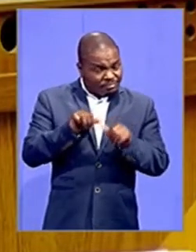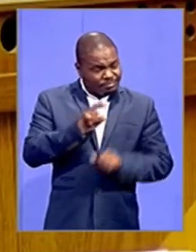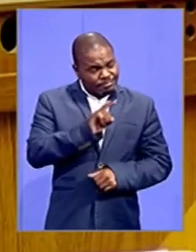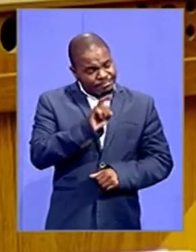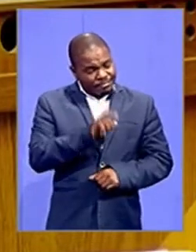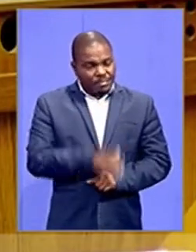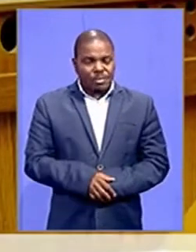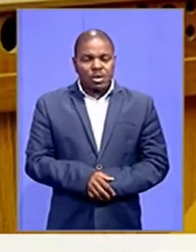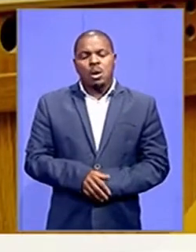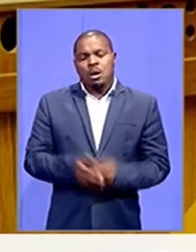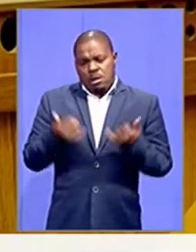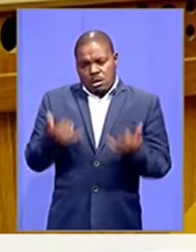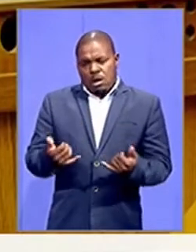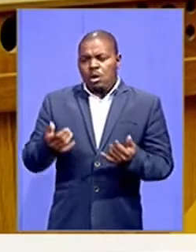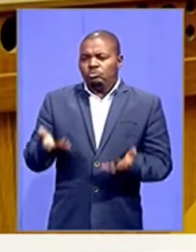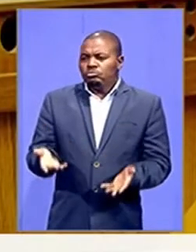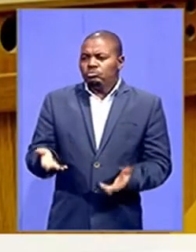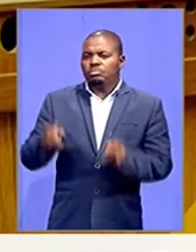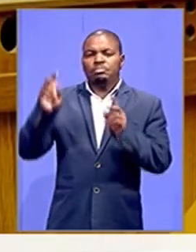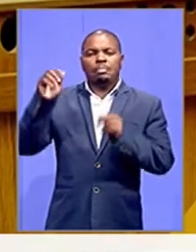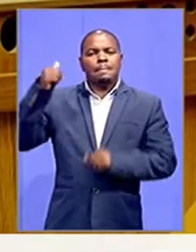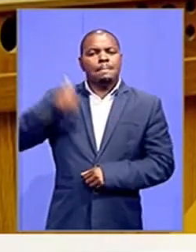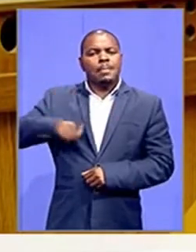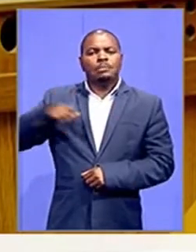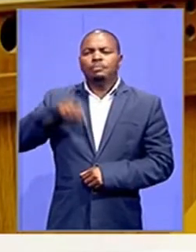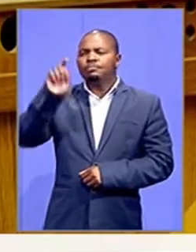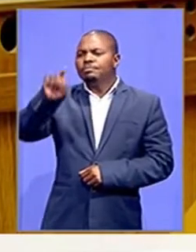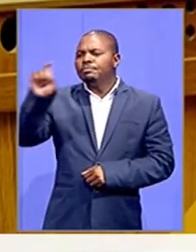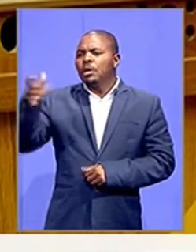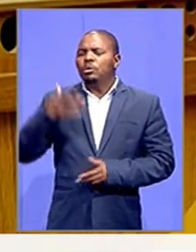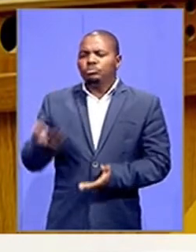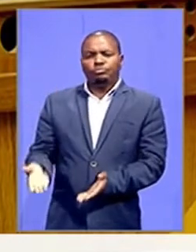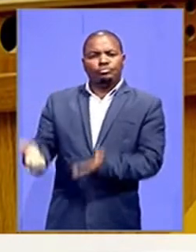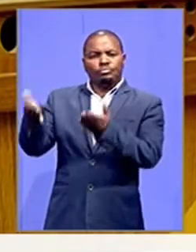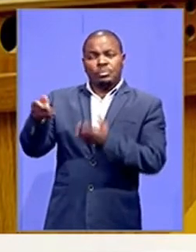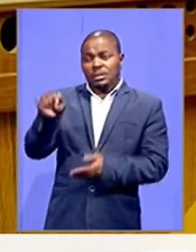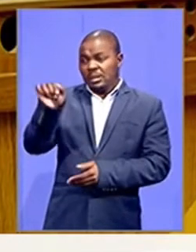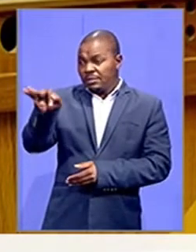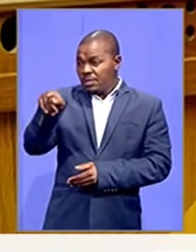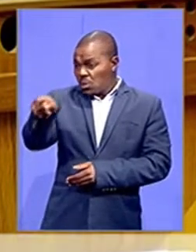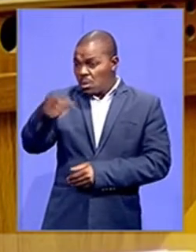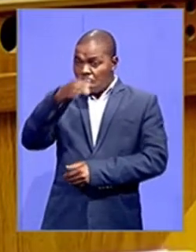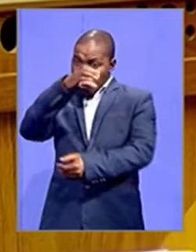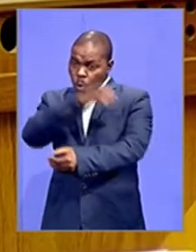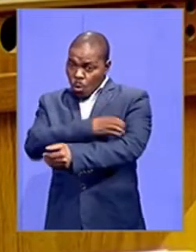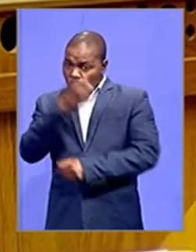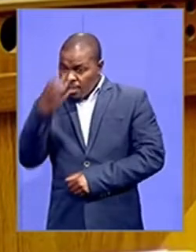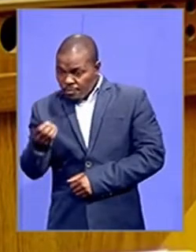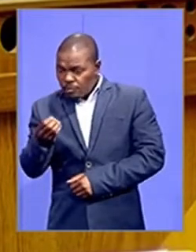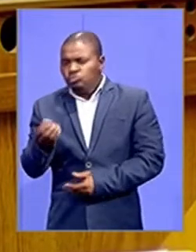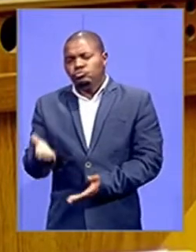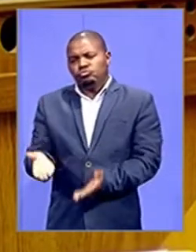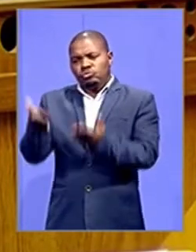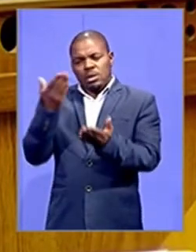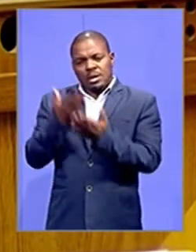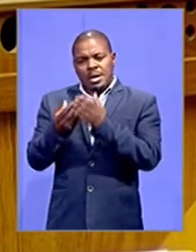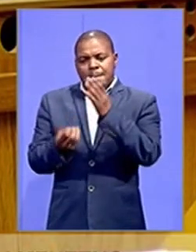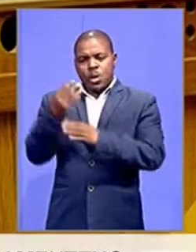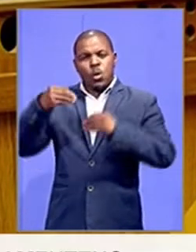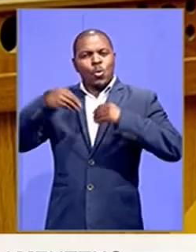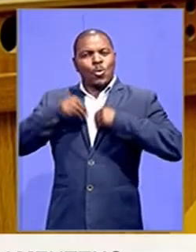allowed municipalities, where possible, if they've got the financial muscle, to generate energy so